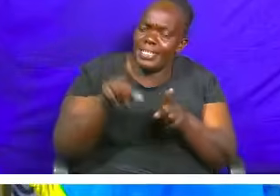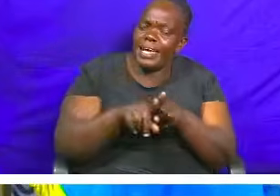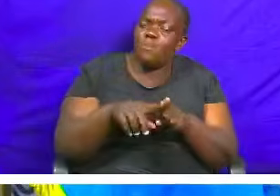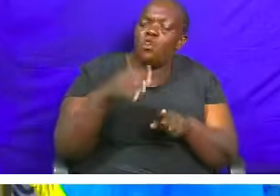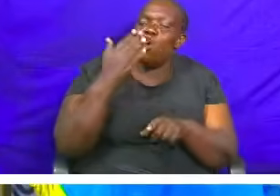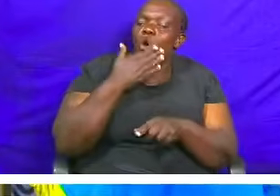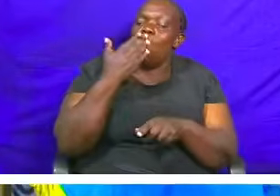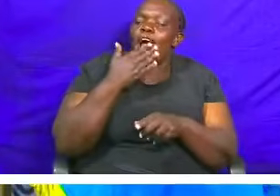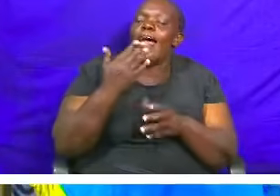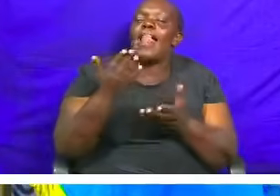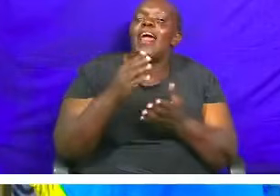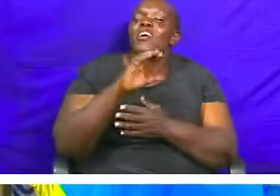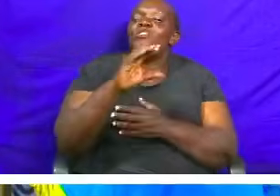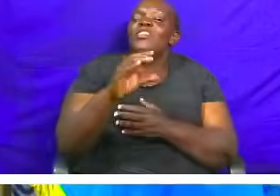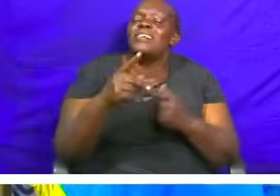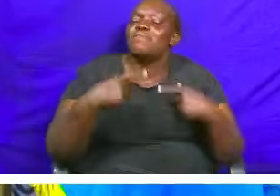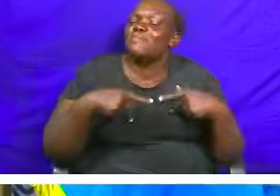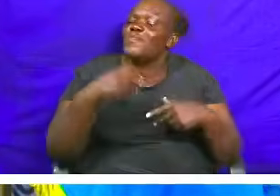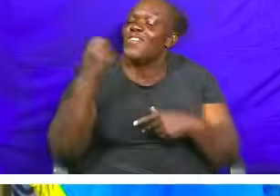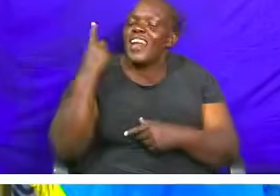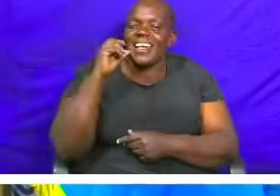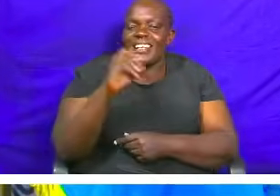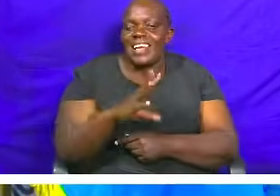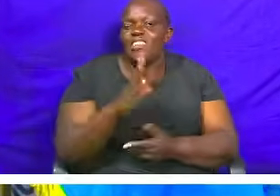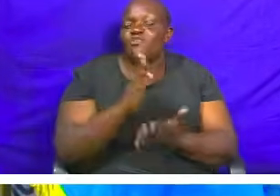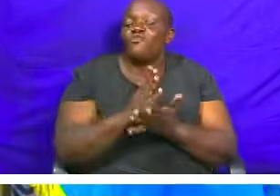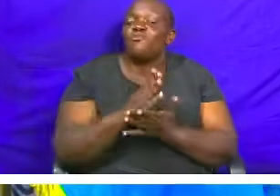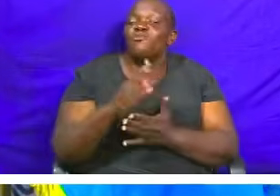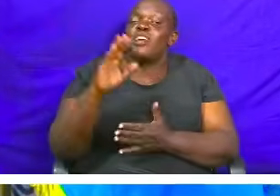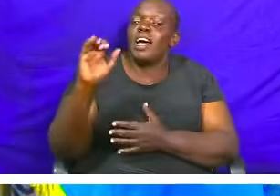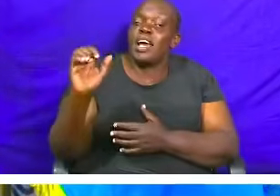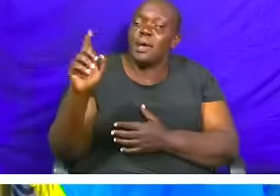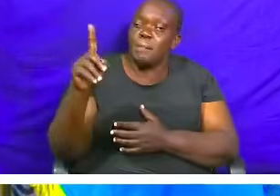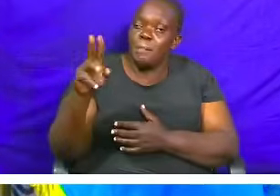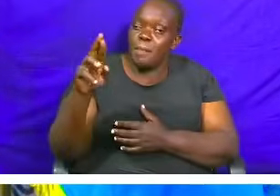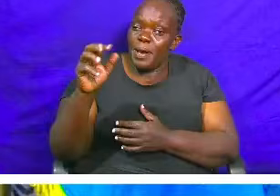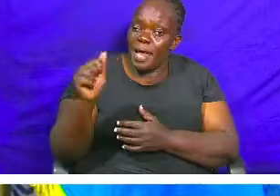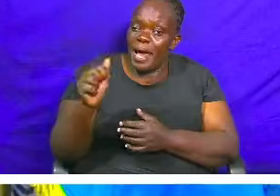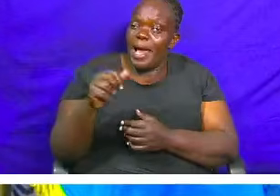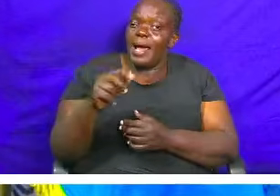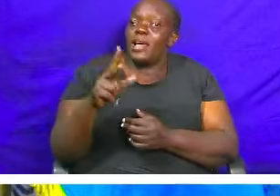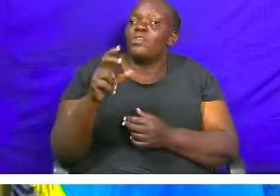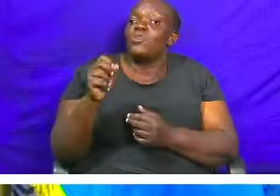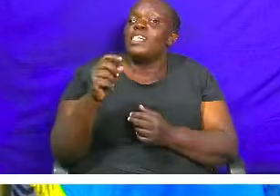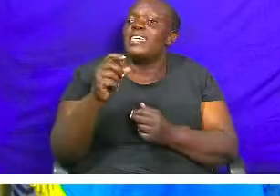tell us. People may not understand. You've been in EPRA since 2010. I think it used to